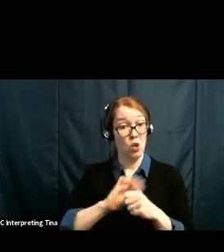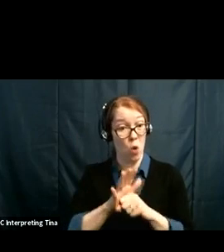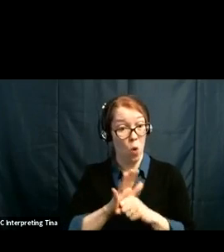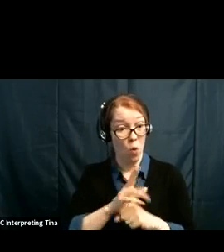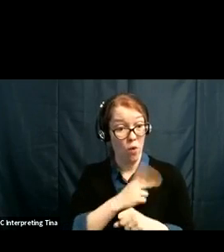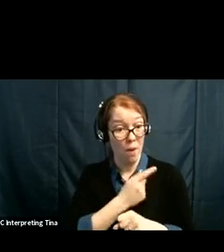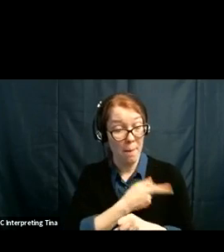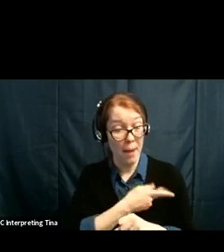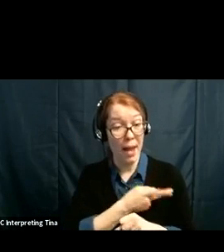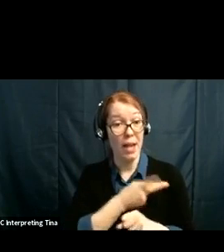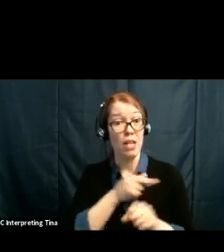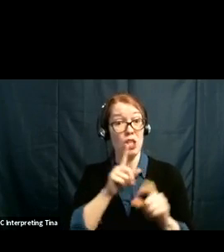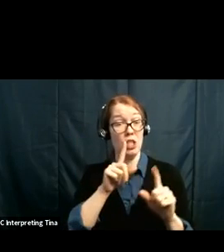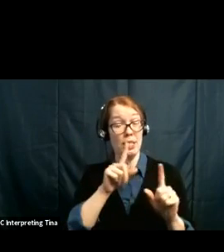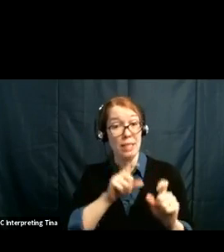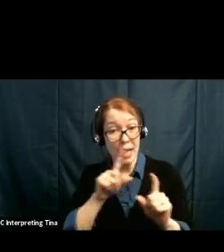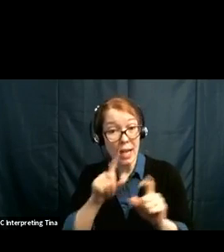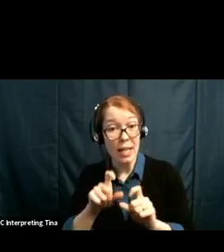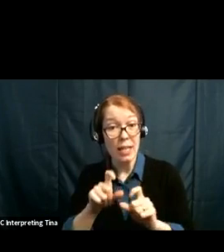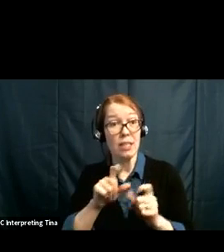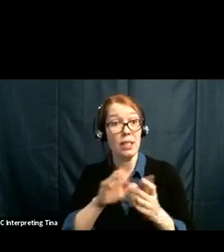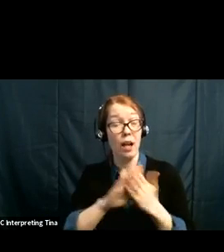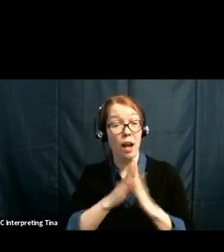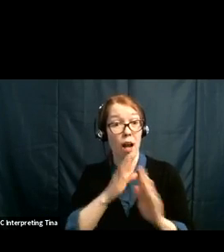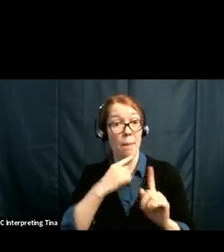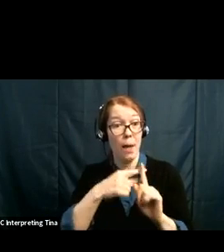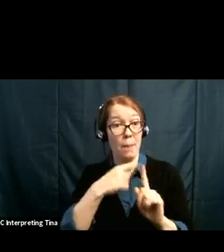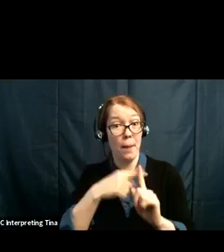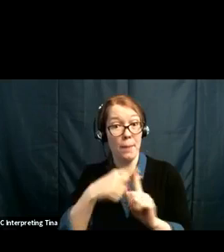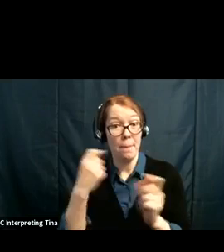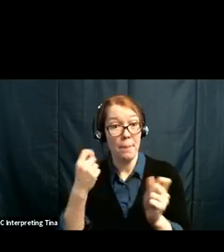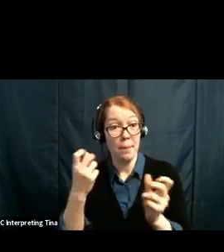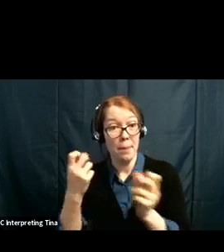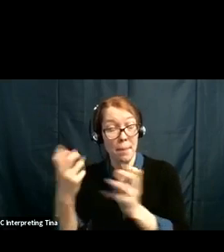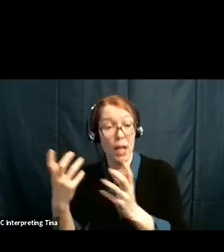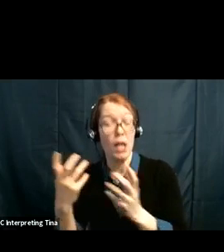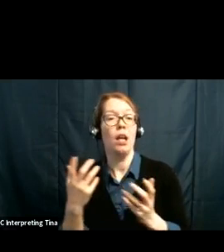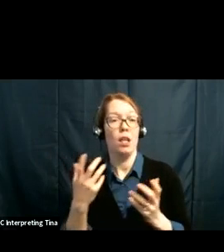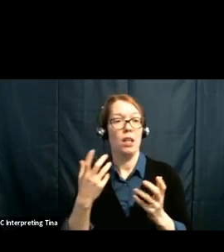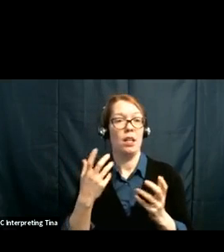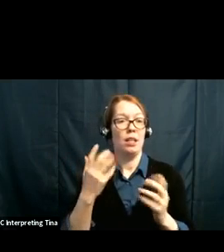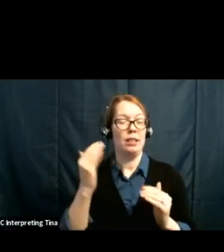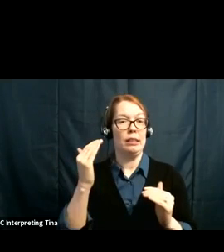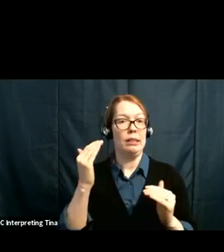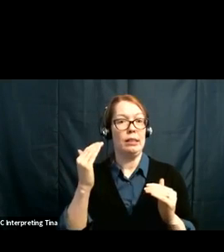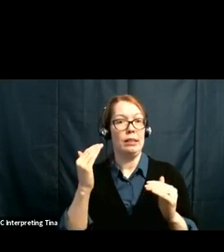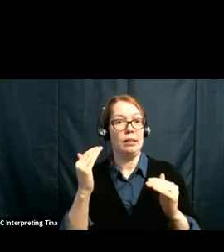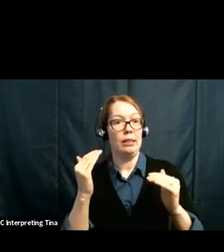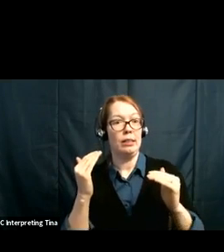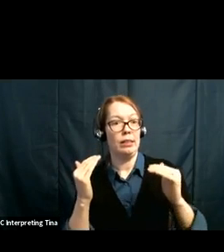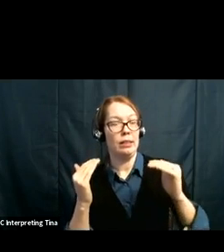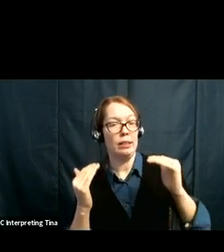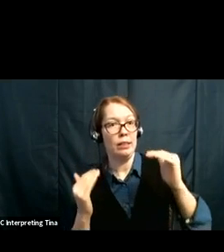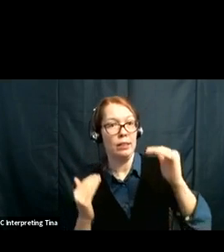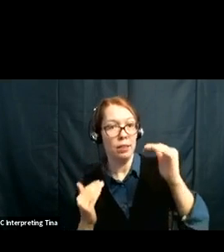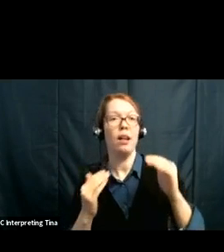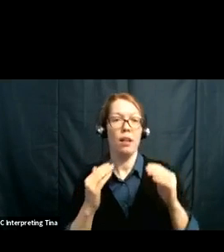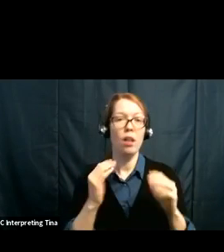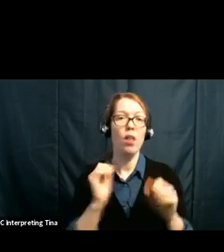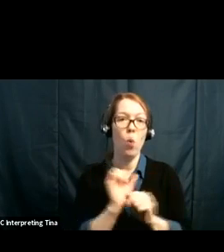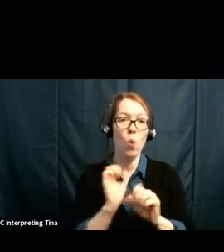and COVID testing turns more positive, proportionally, the healthcare workers are going to be infected as